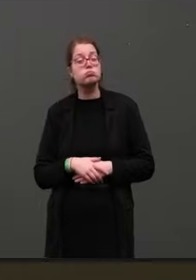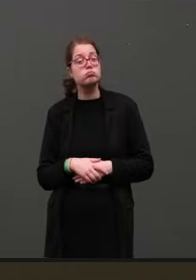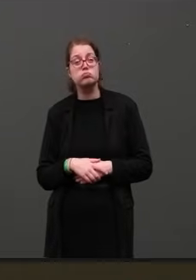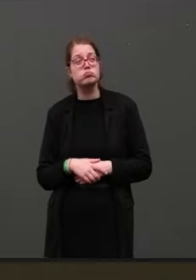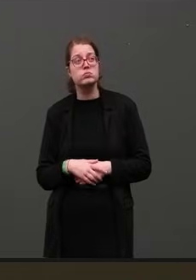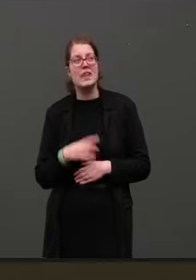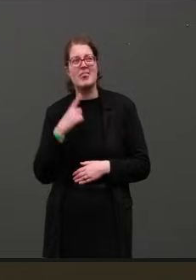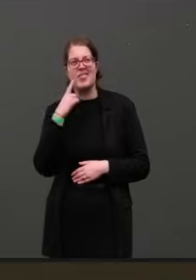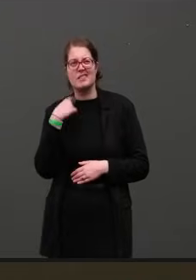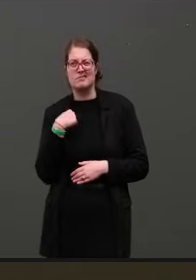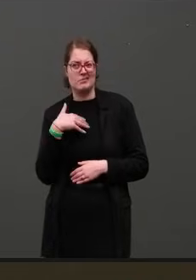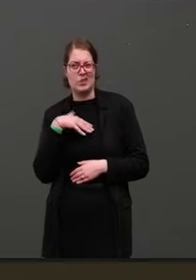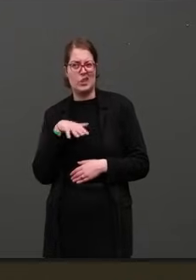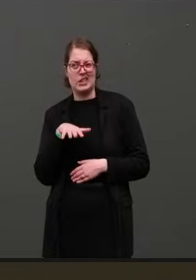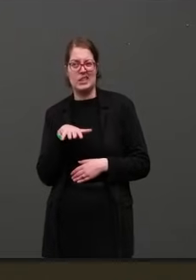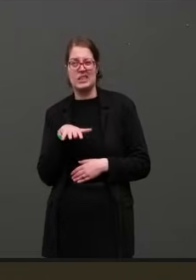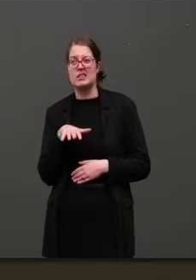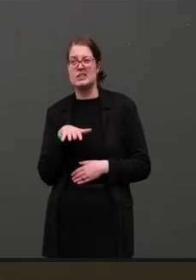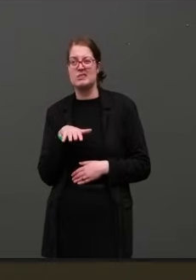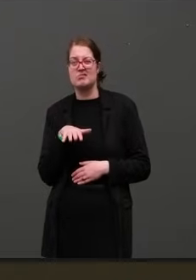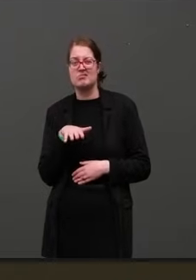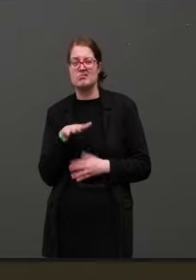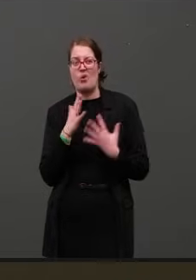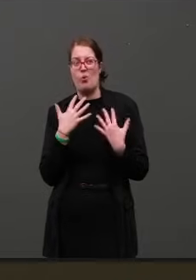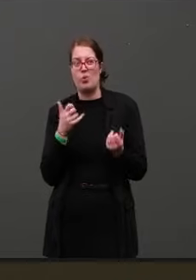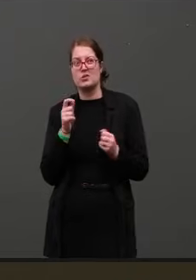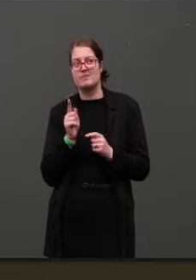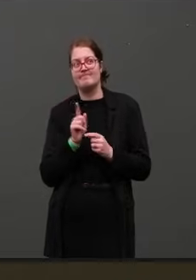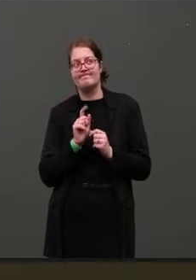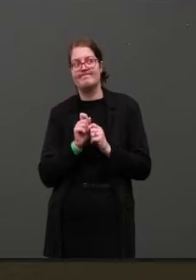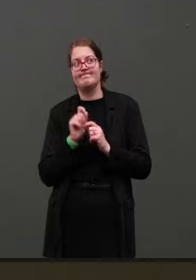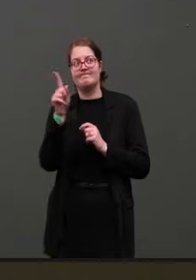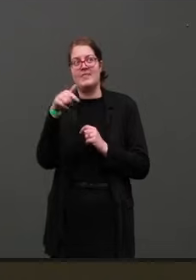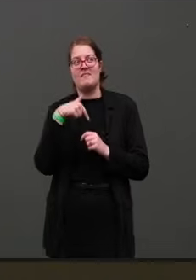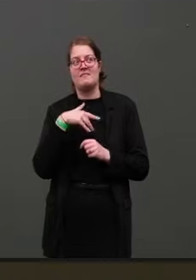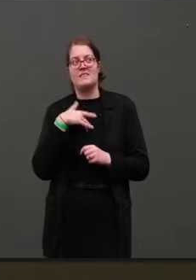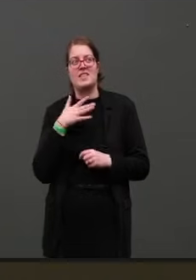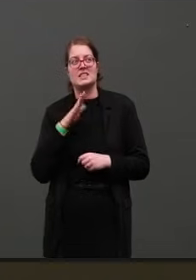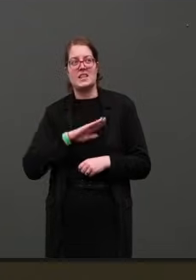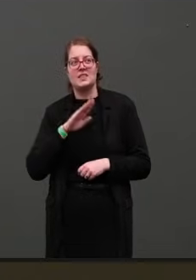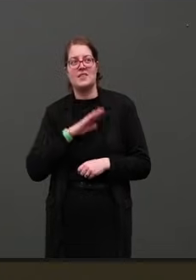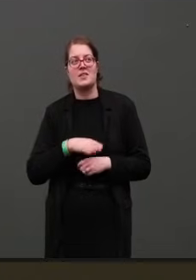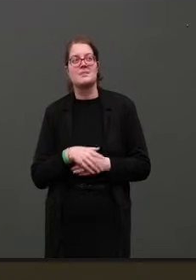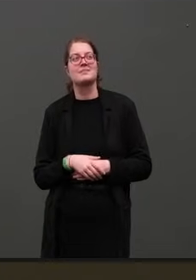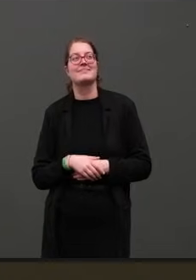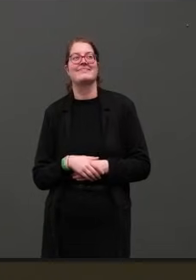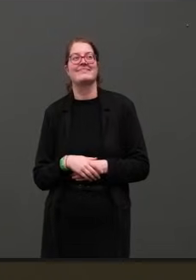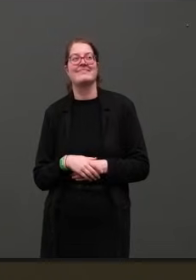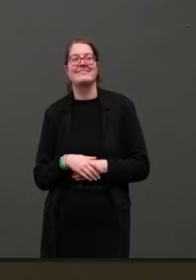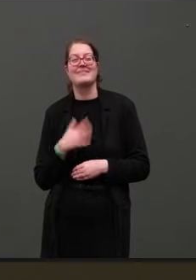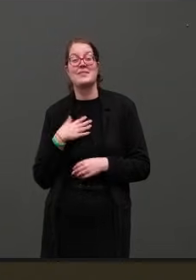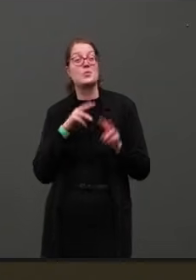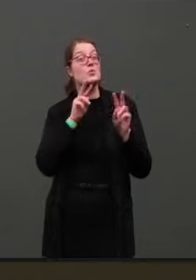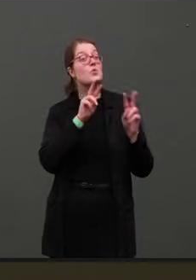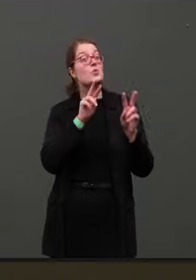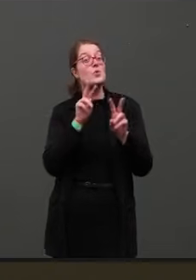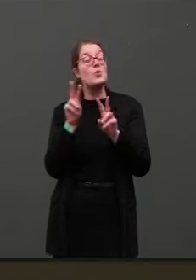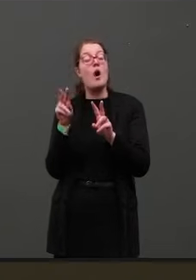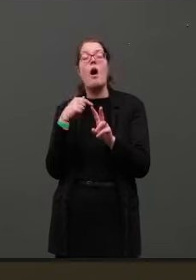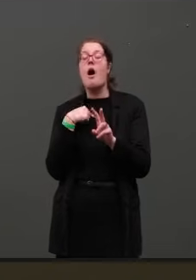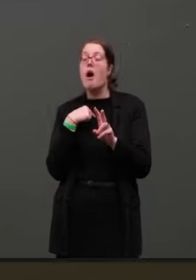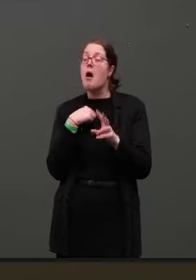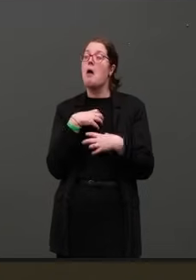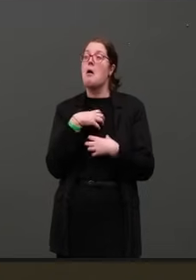necessary to send the audience home feeling satisfied. But when you really look at them, actually, you'll find that a surprising number of stories